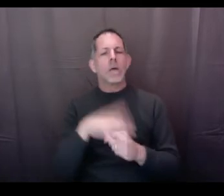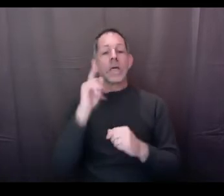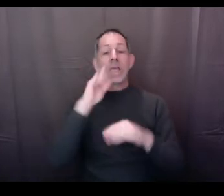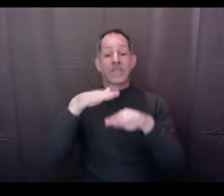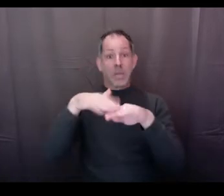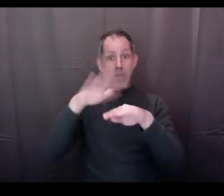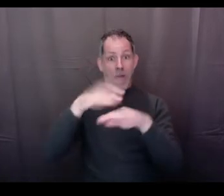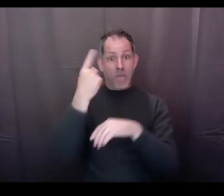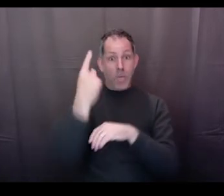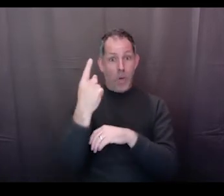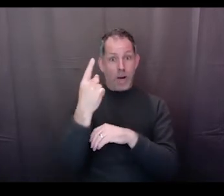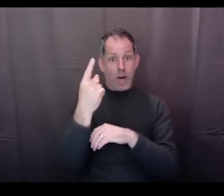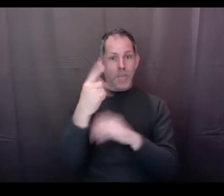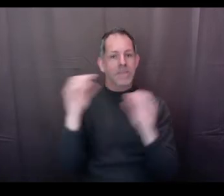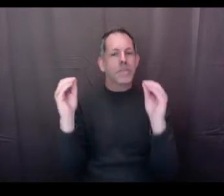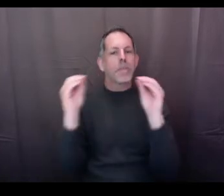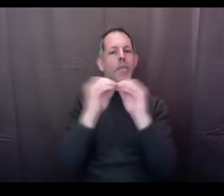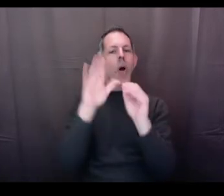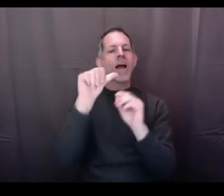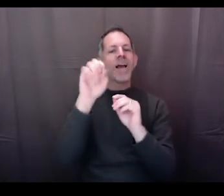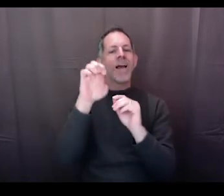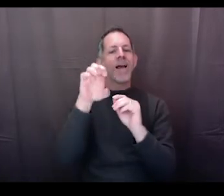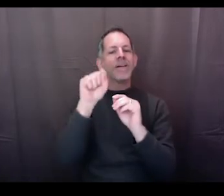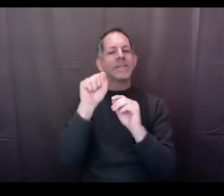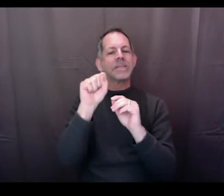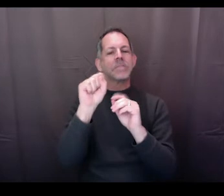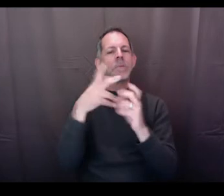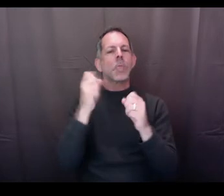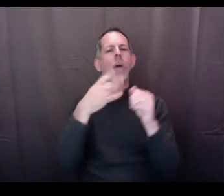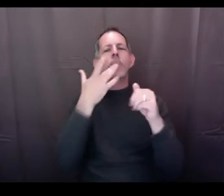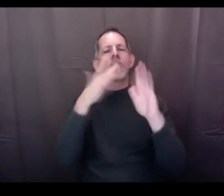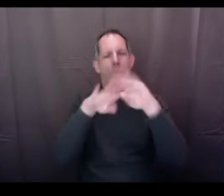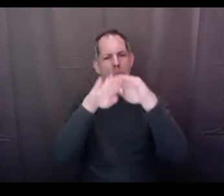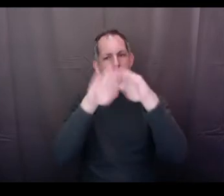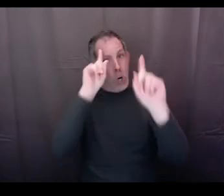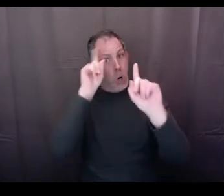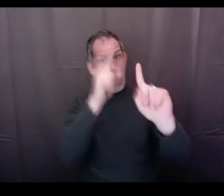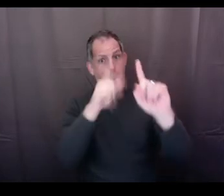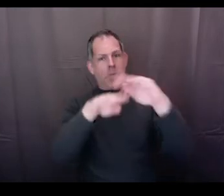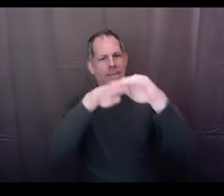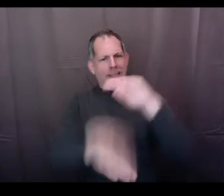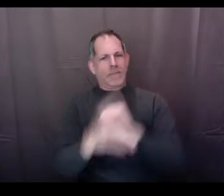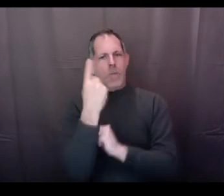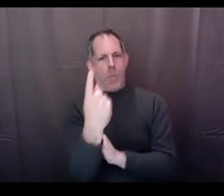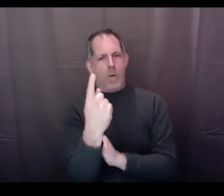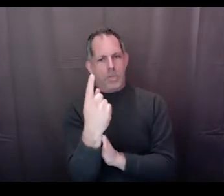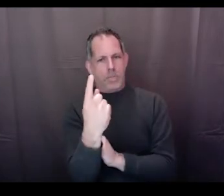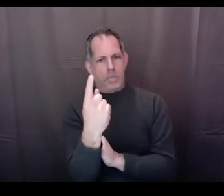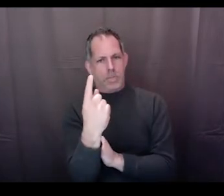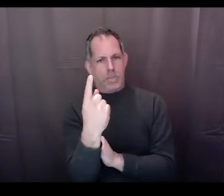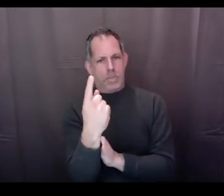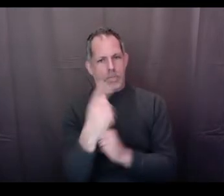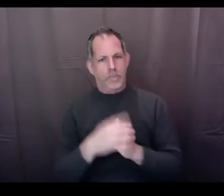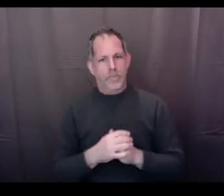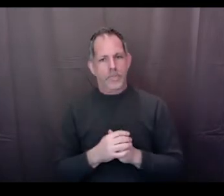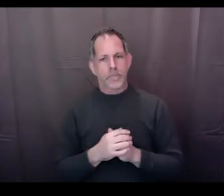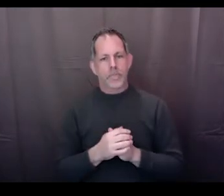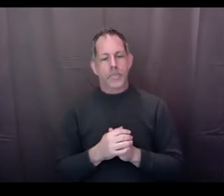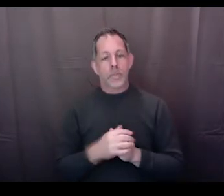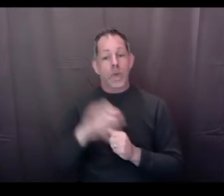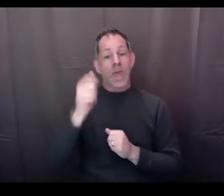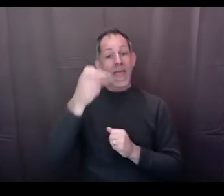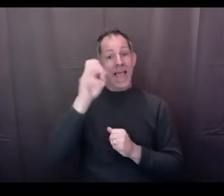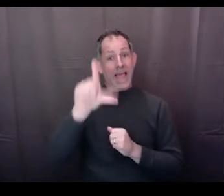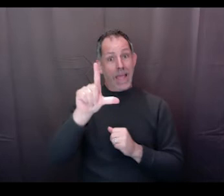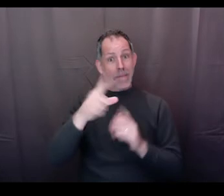flat. If R is greater than 1, we get more cases. And so R less than 1 is what we want to see, a decrease in cases. And